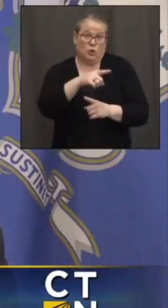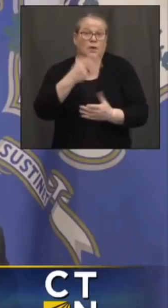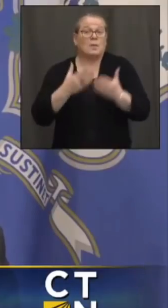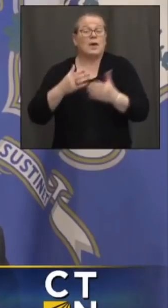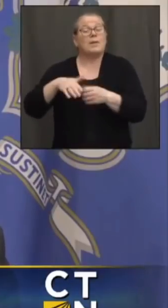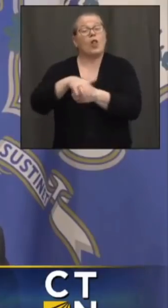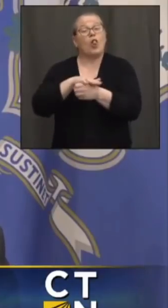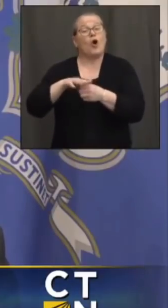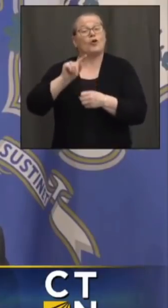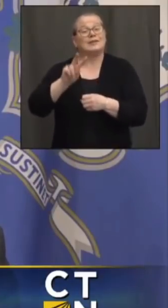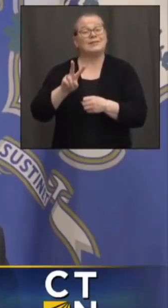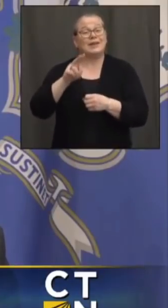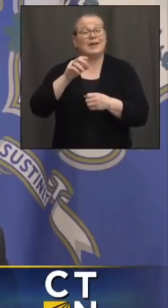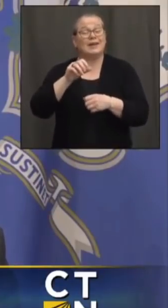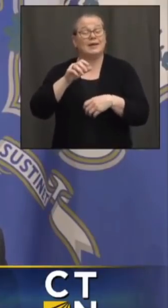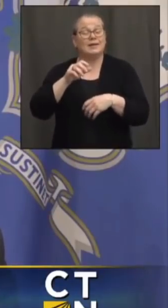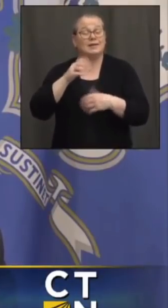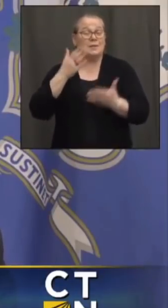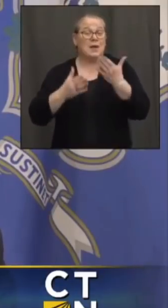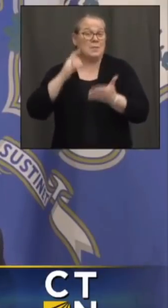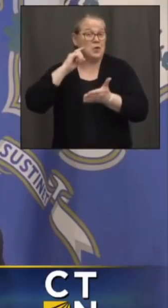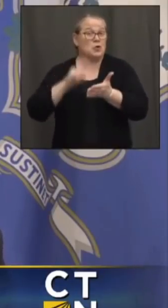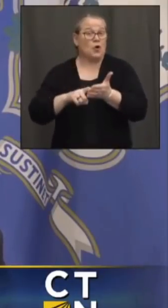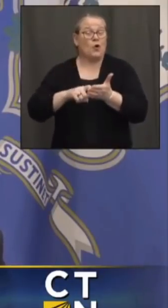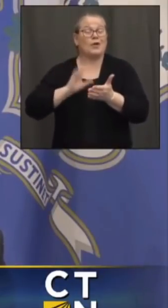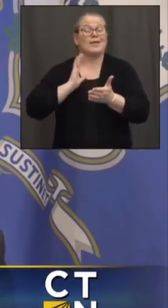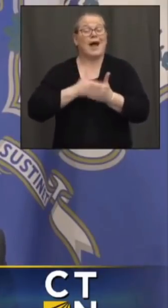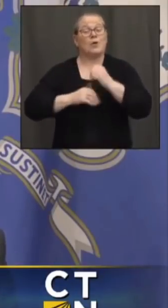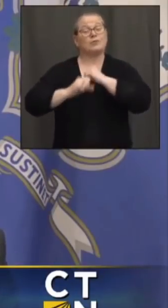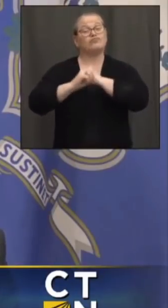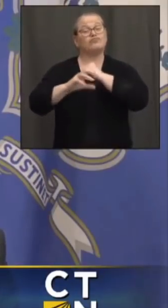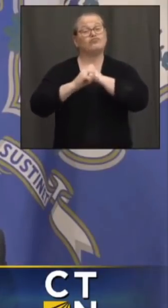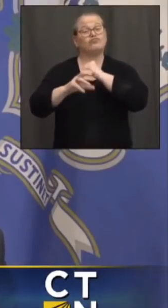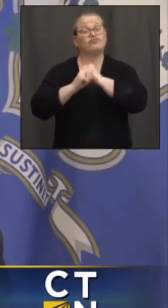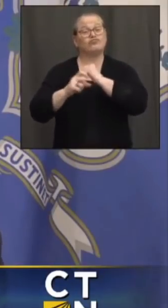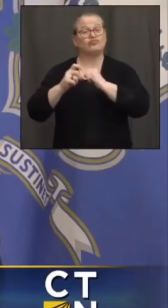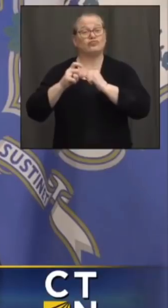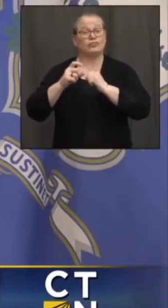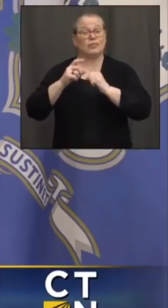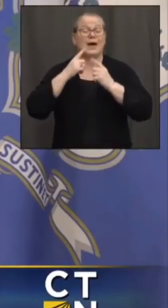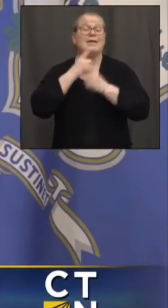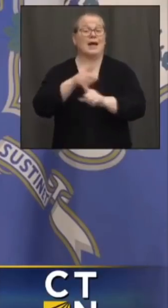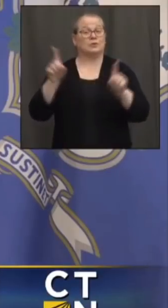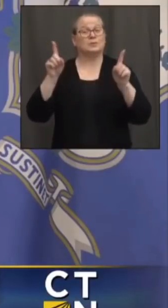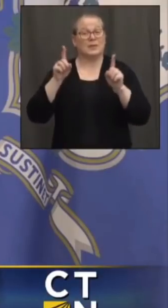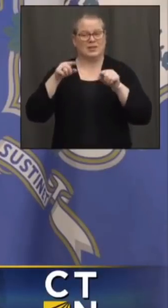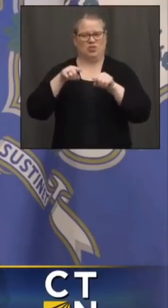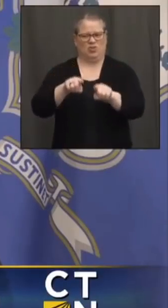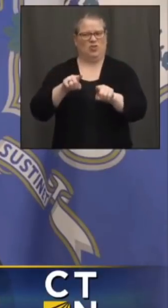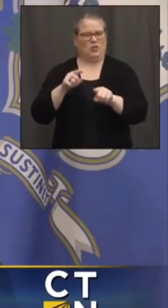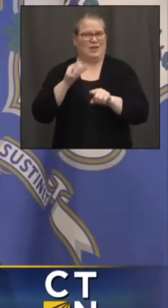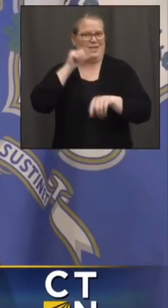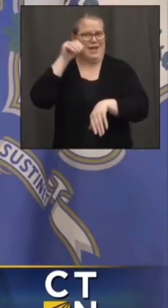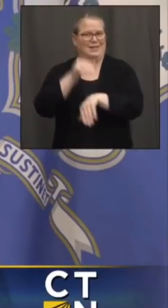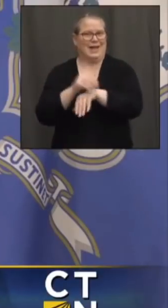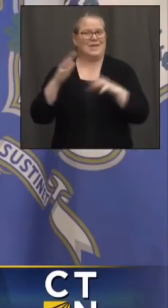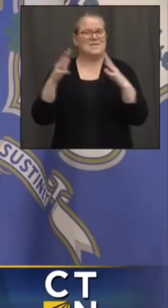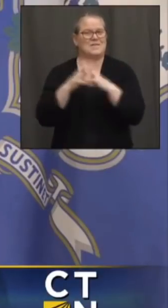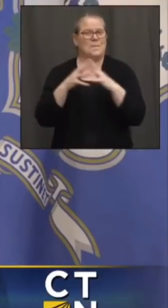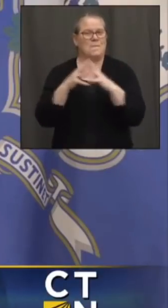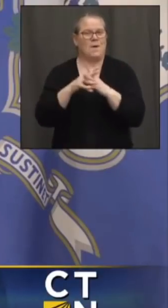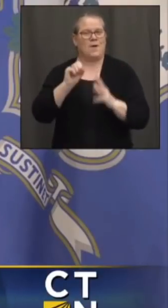our PSAs, public service announcements about the importance of getting vaccinated during the Super Bowl.